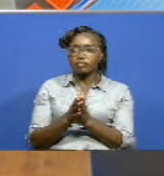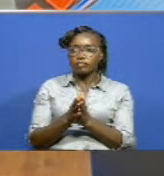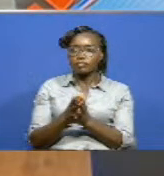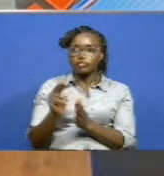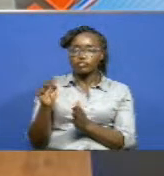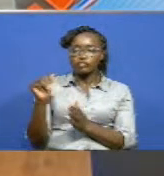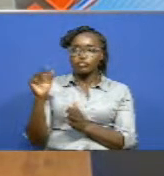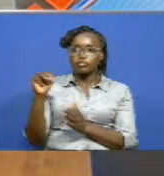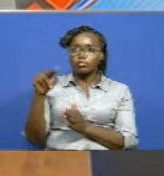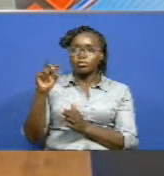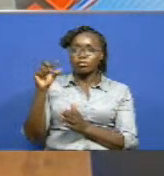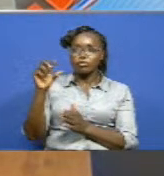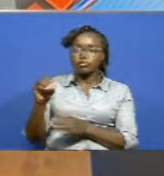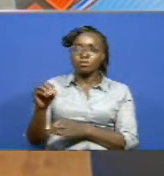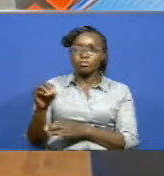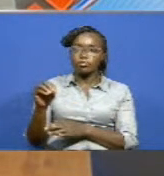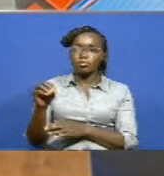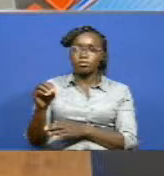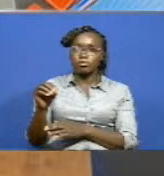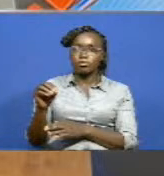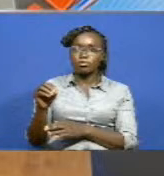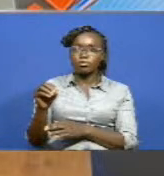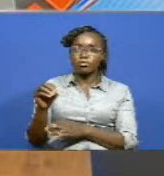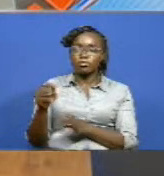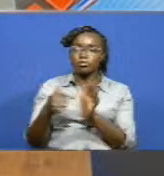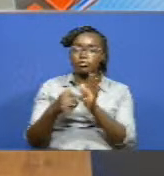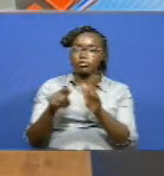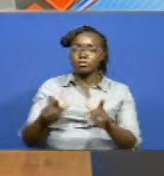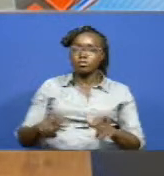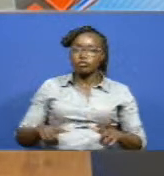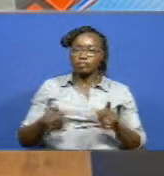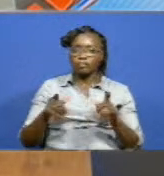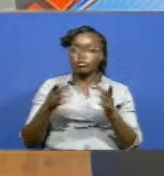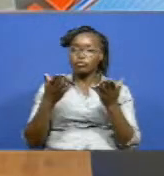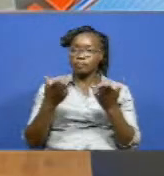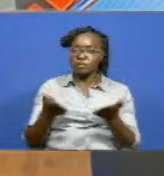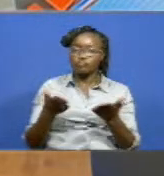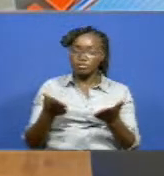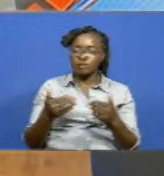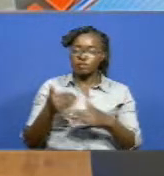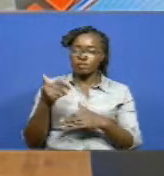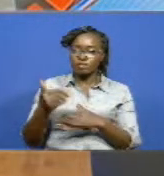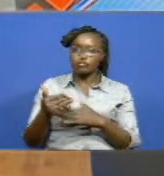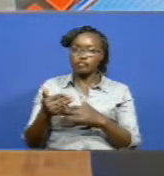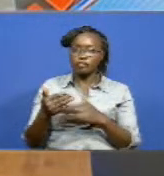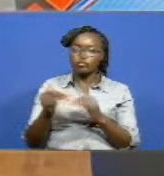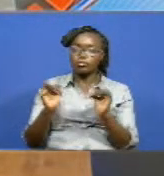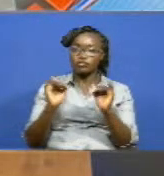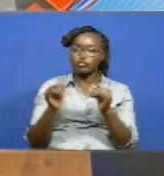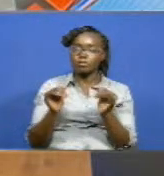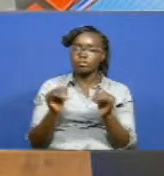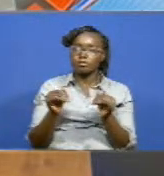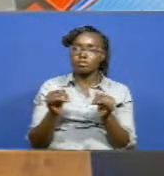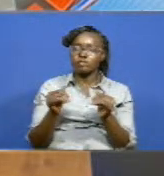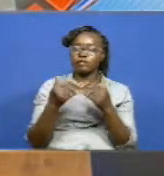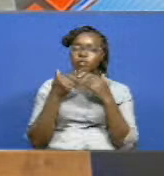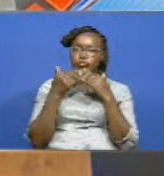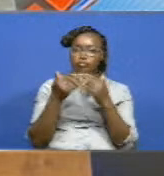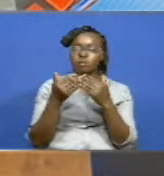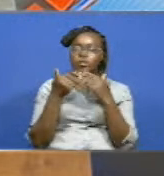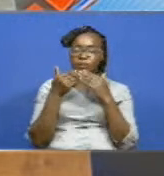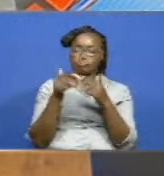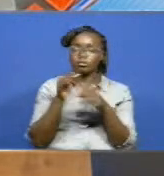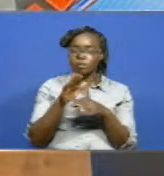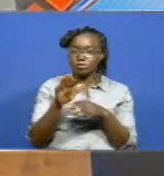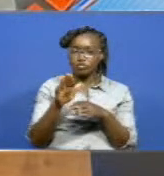Namungo FC, and this will be airing live right after this bulletin. We do appreciate